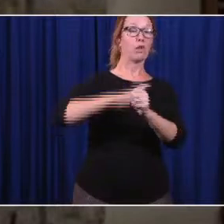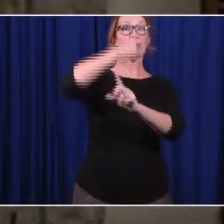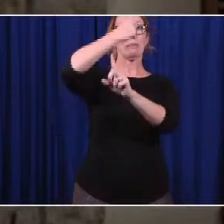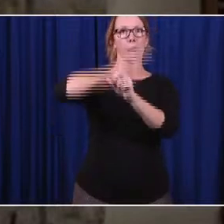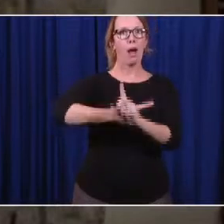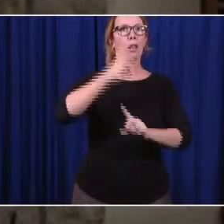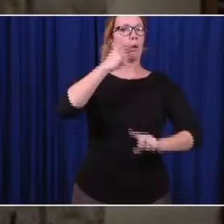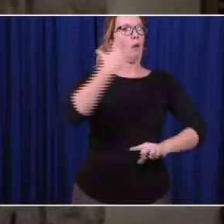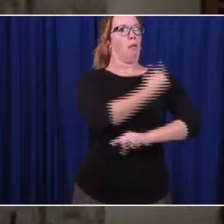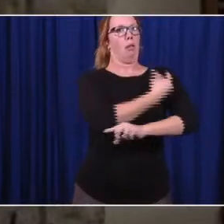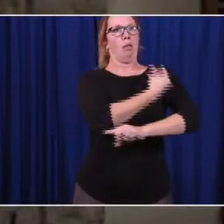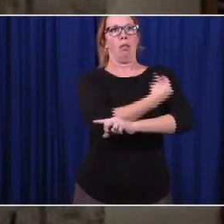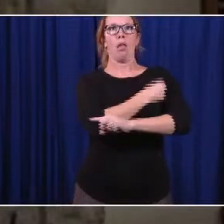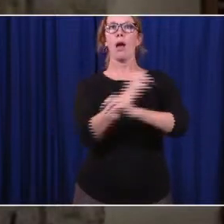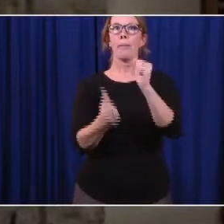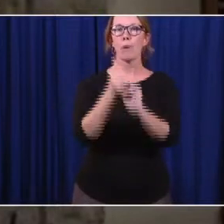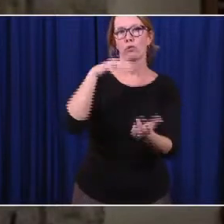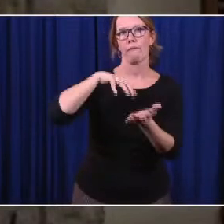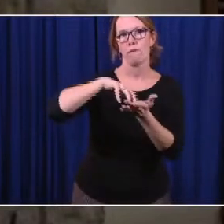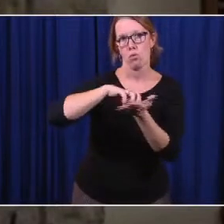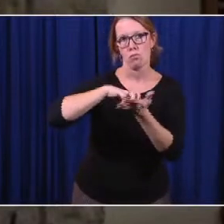vulnerable people.